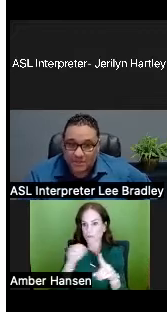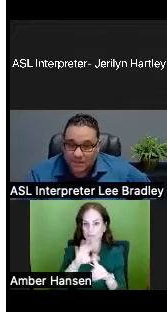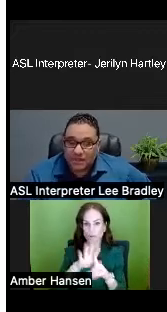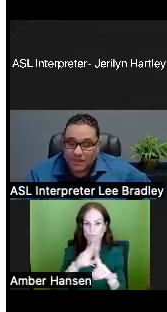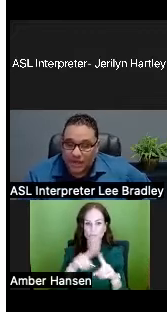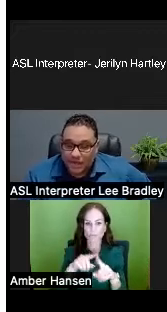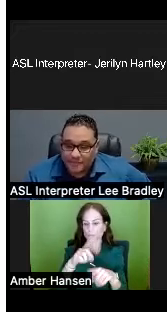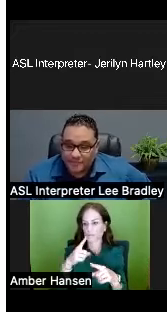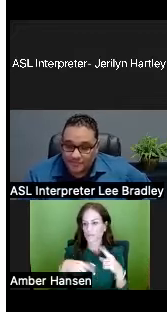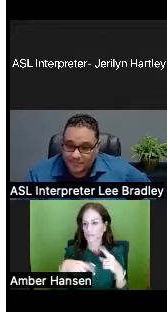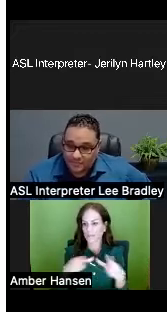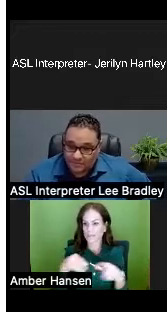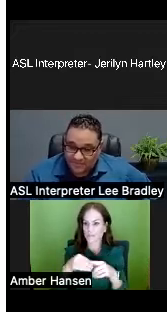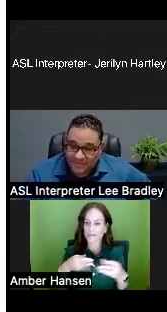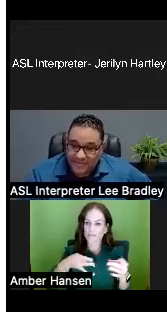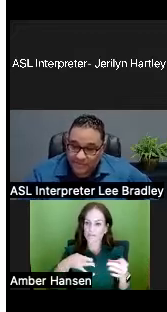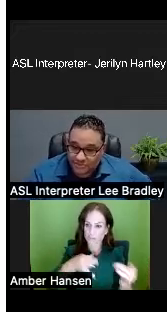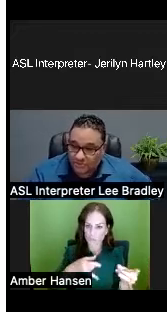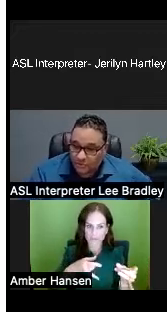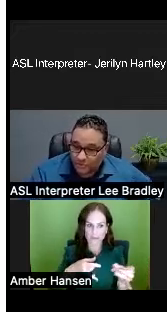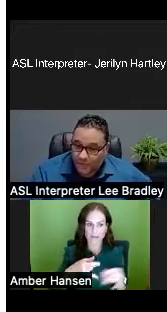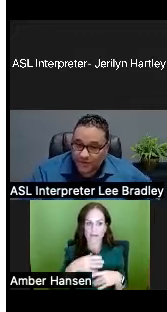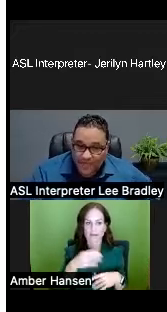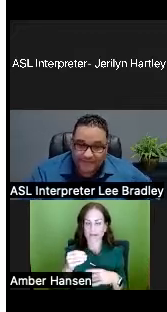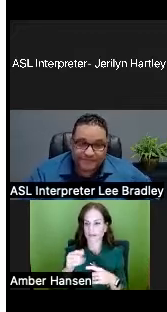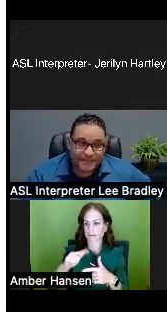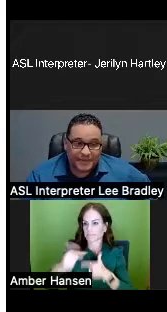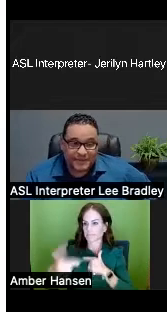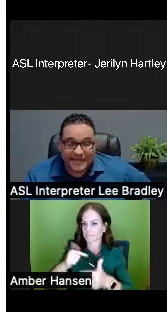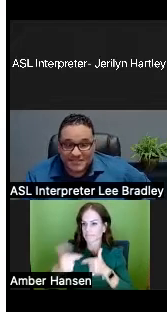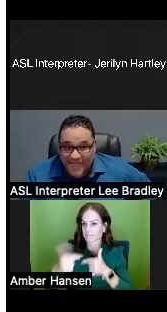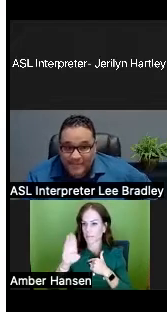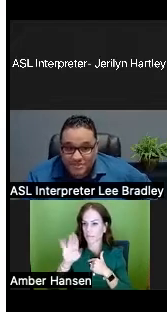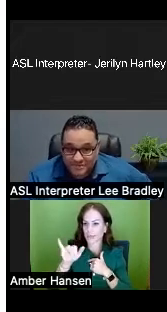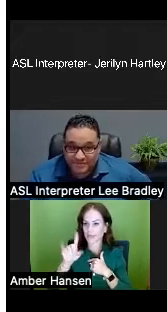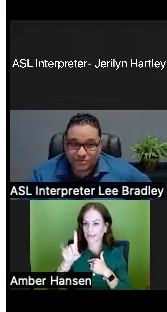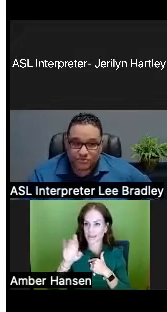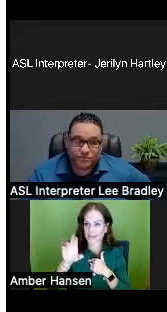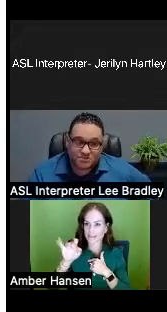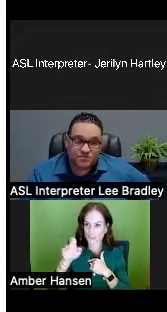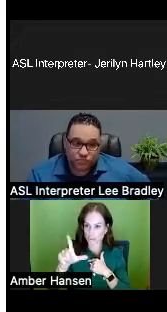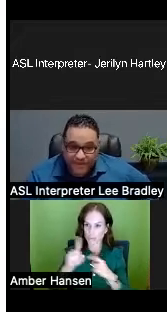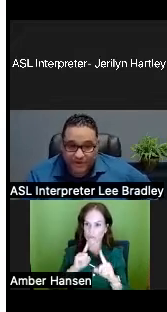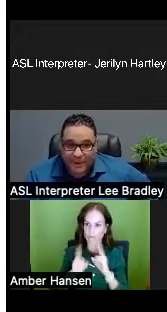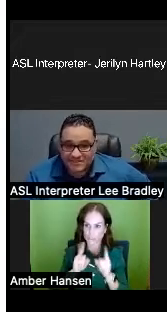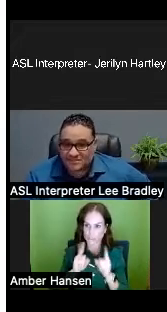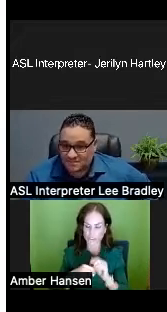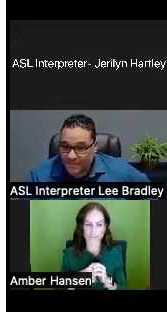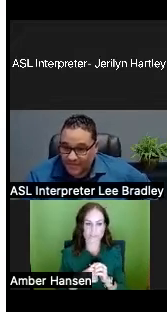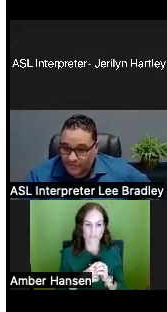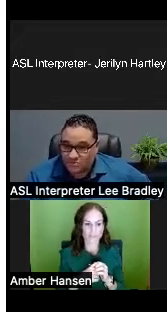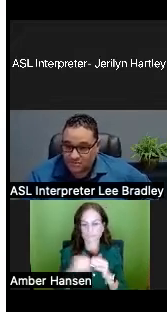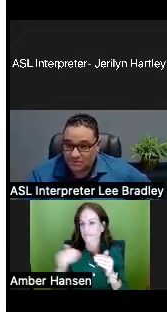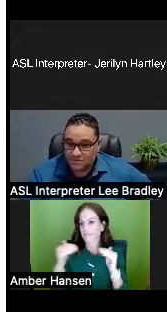communication using sign language early on in life. And less than 8% of deaf children receive regular access to